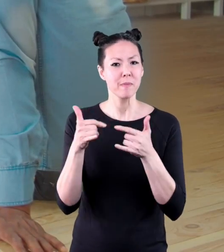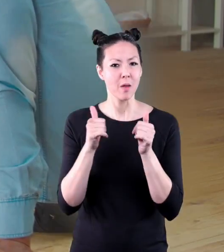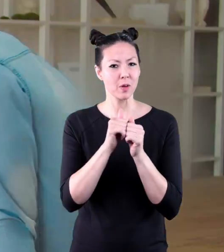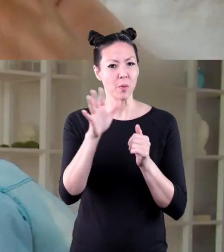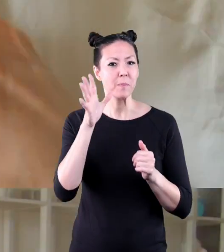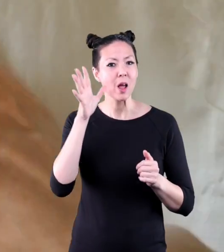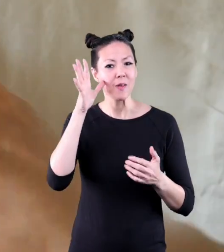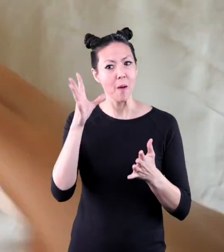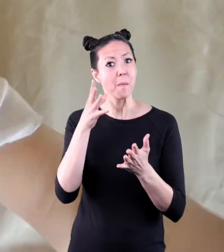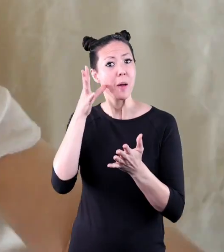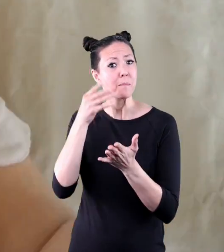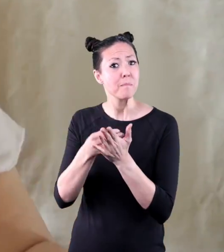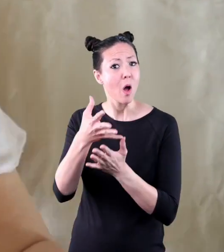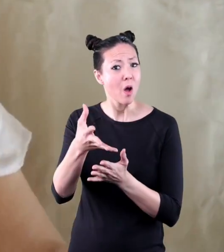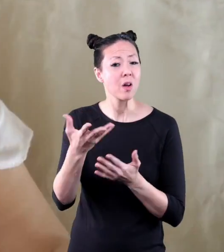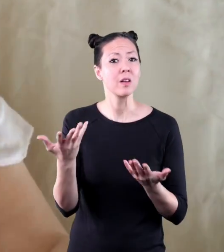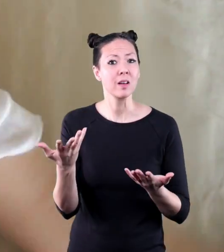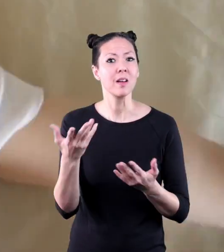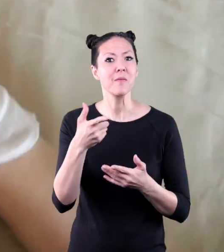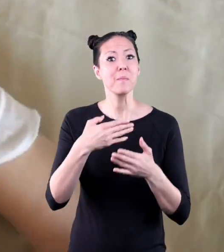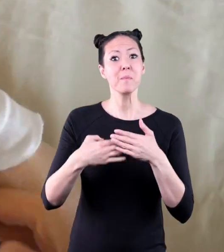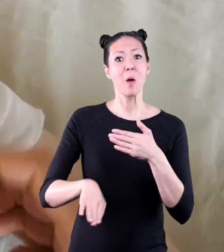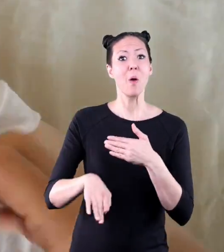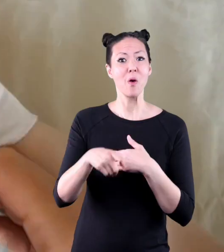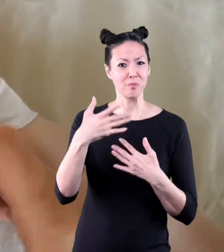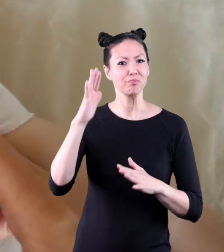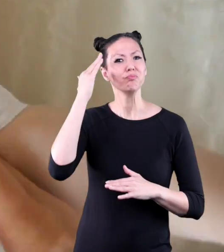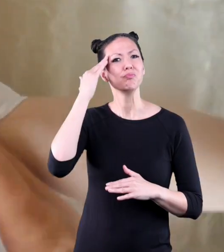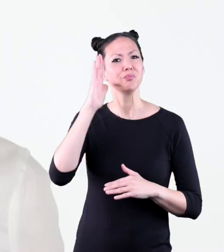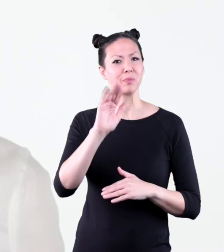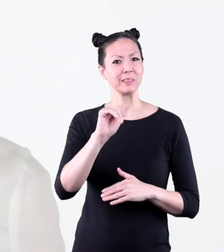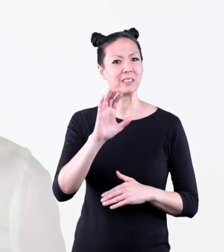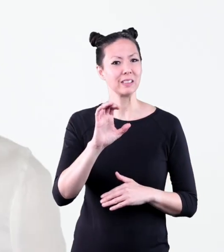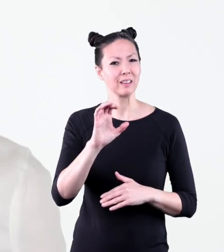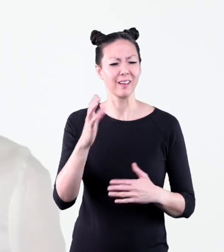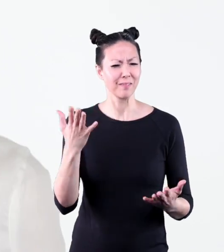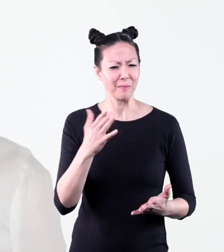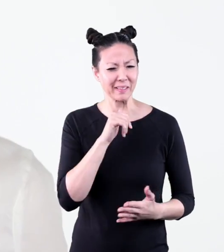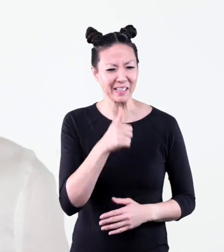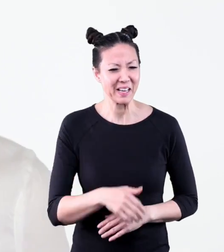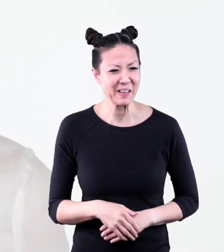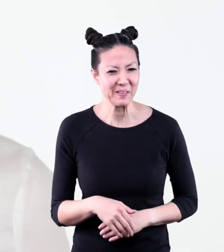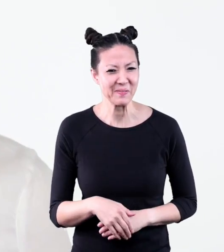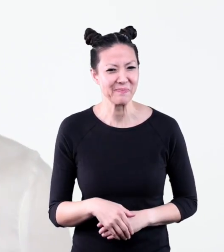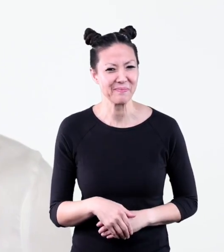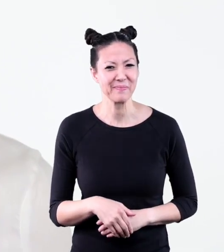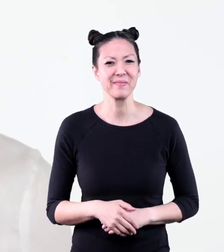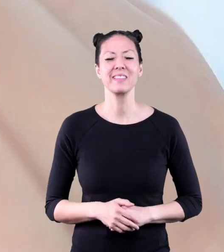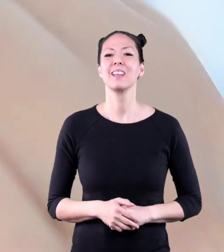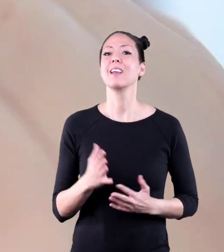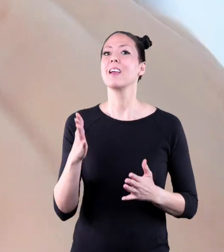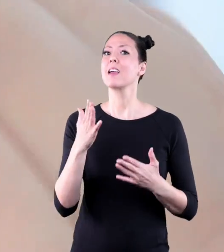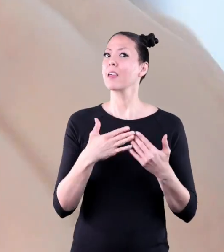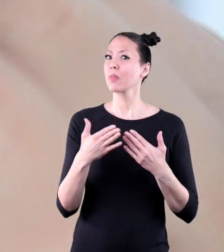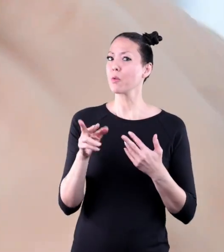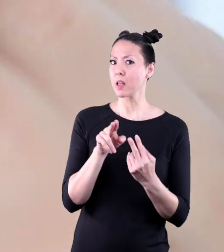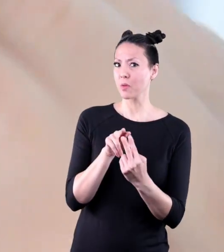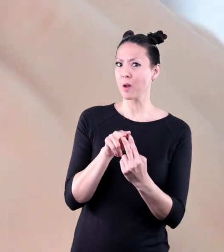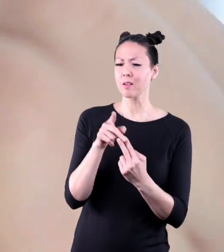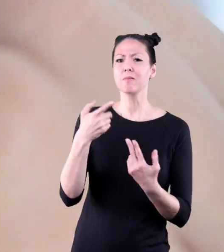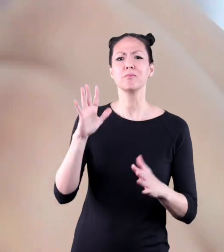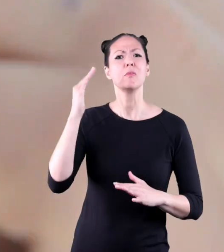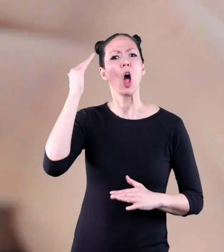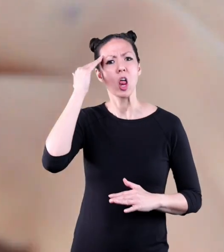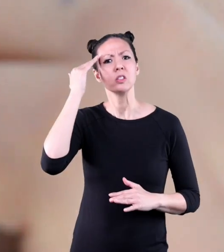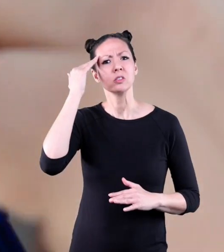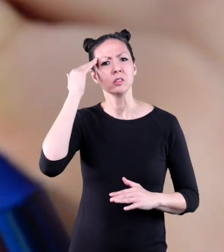bought you. Or you may have just been born knowing the alphabet. Well, probably not. But either way,